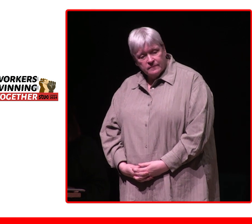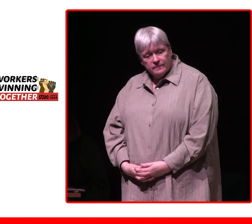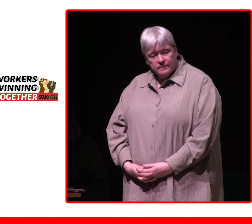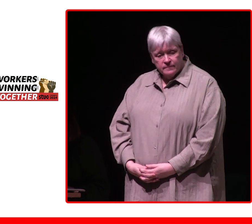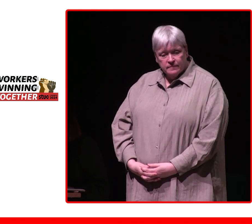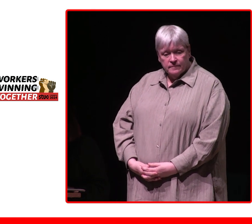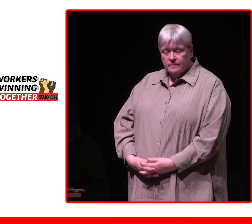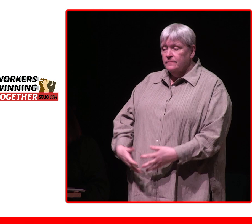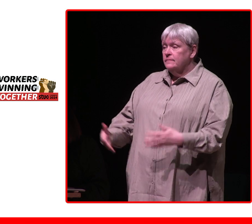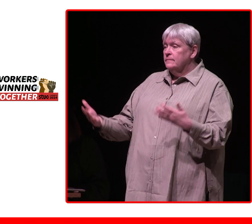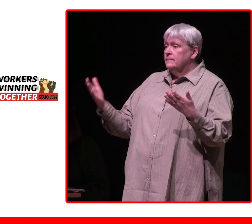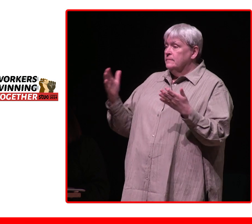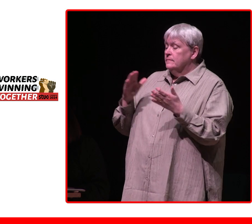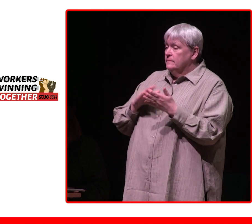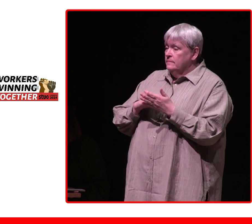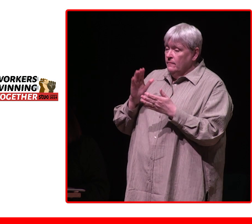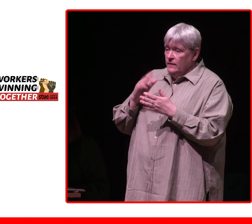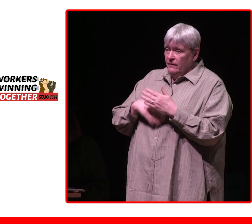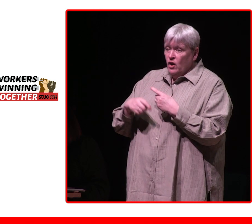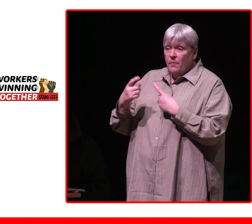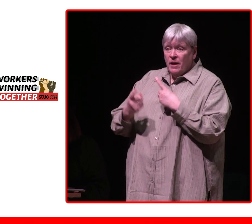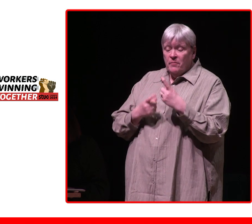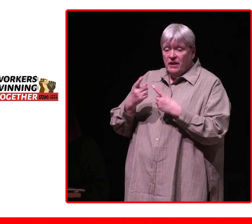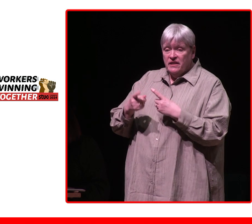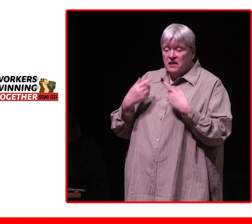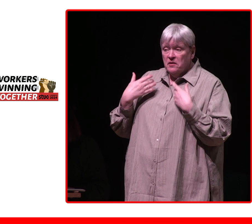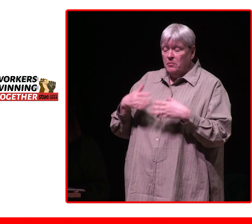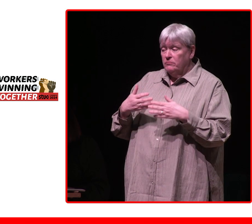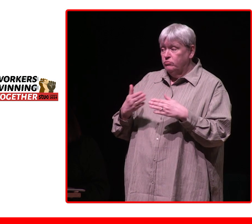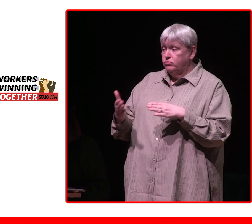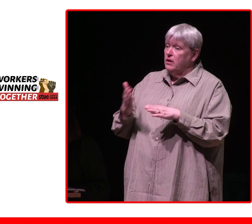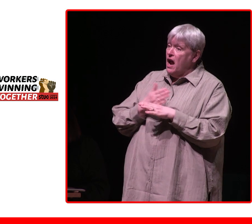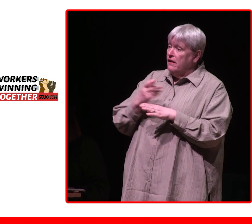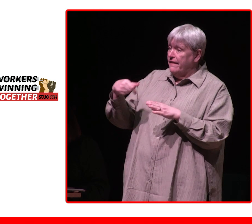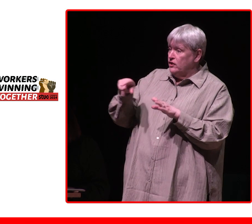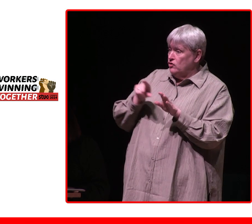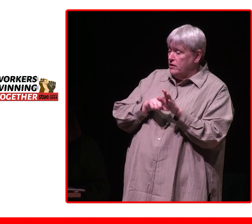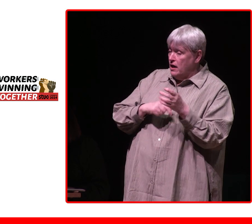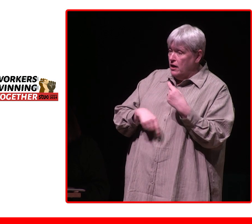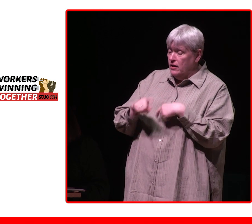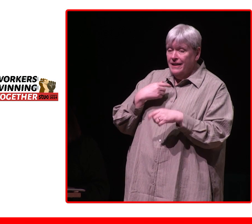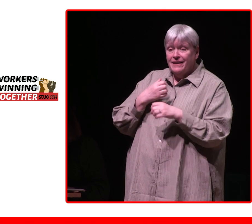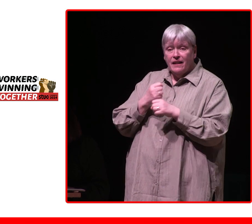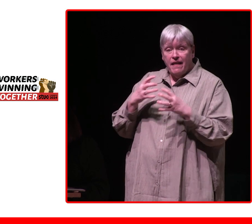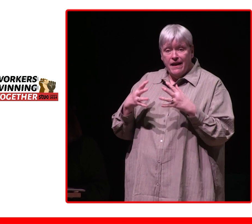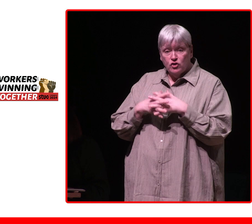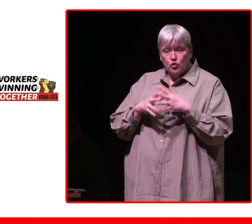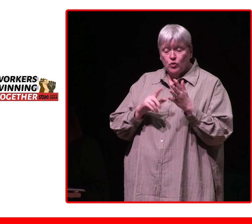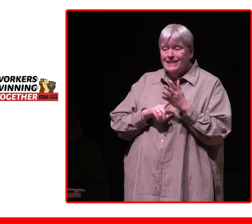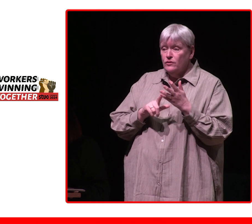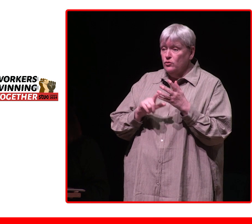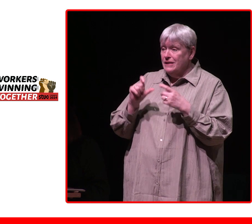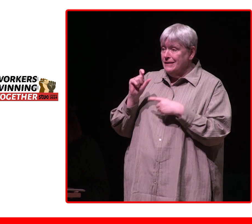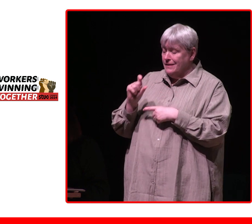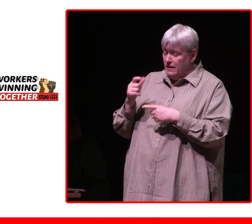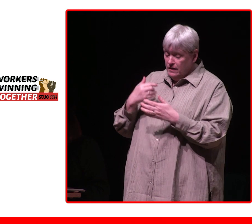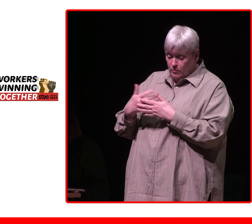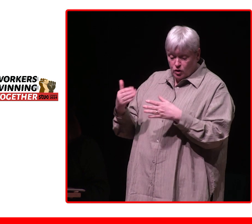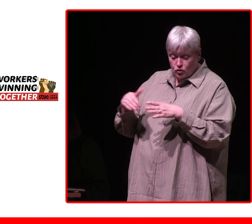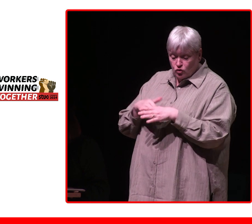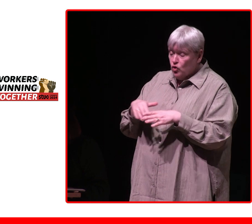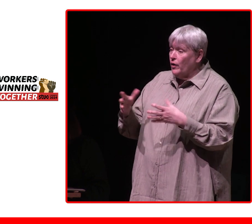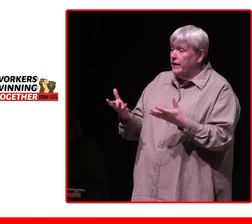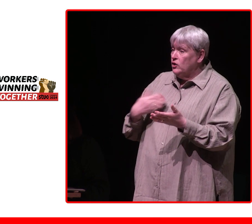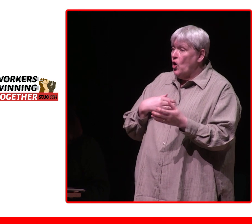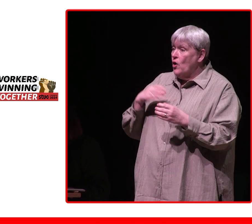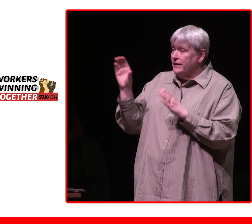Our motion came from a meeting that we held earlier this year of delegates of Glasgow Trades Council, and we were joined in a Zoom